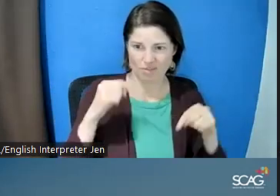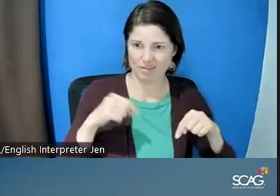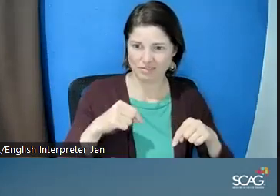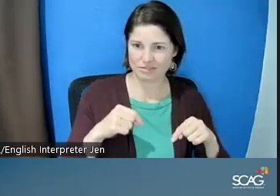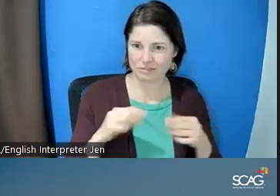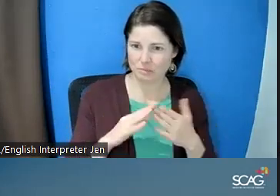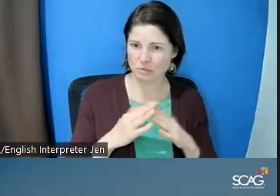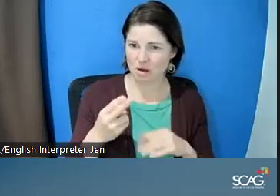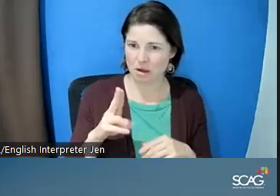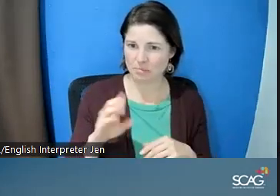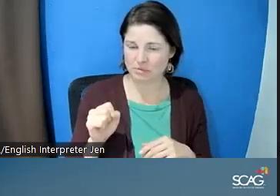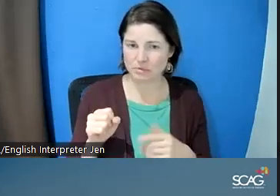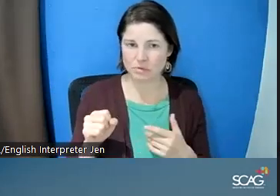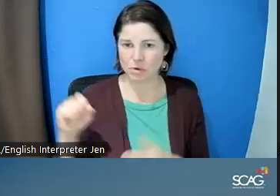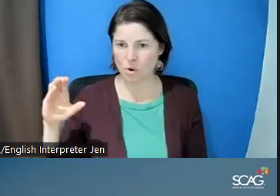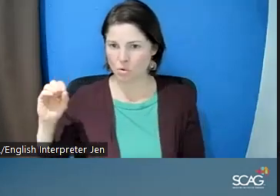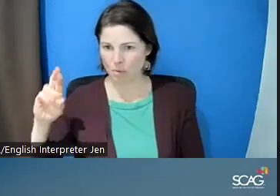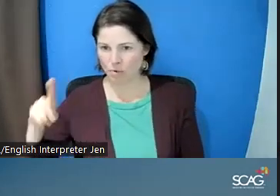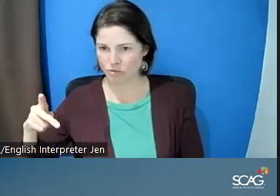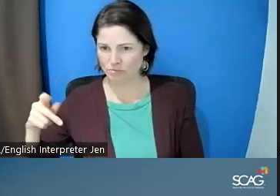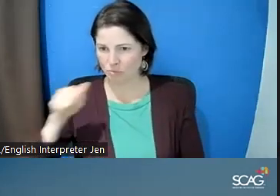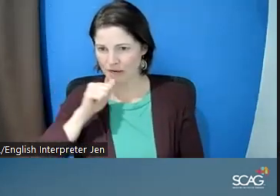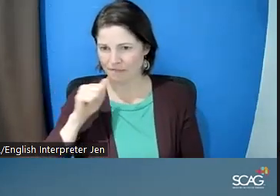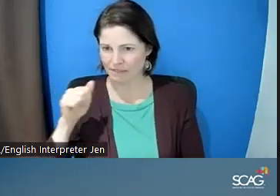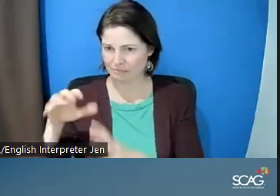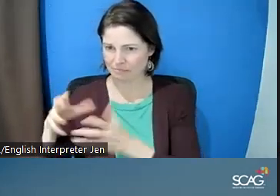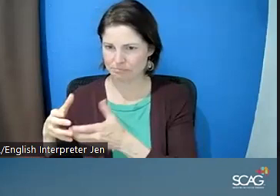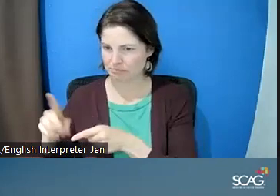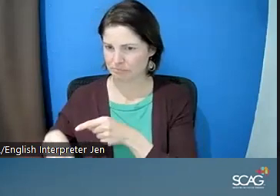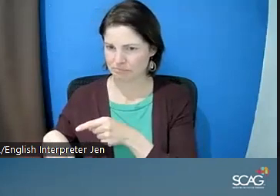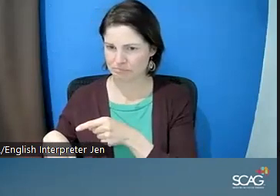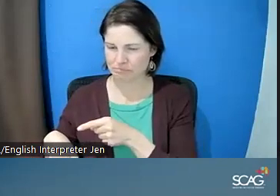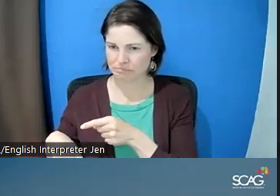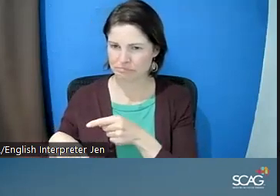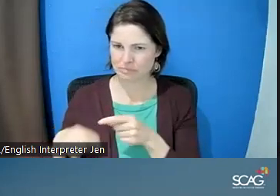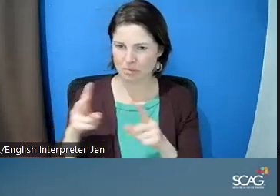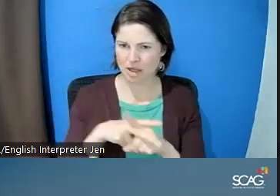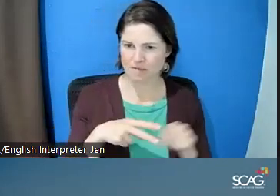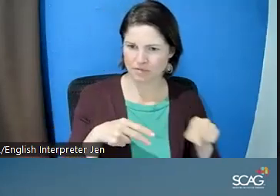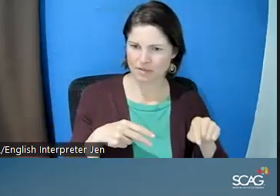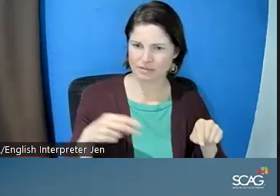Corporations and like private entities are not eligible for this grant application.